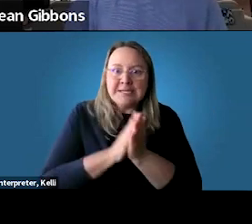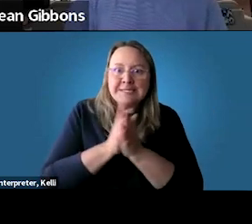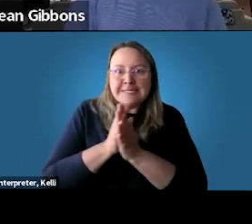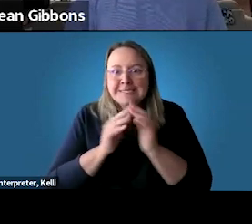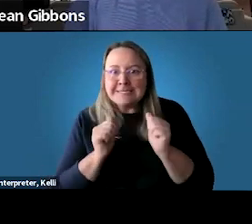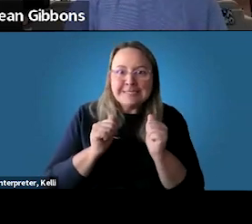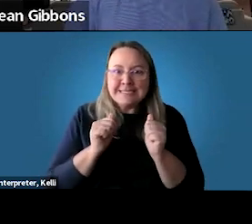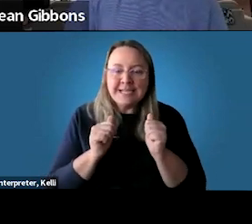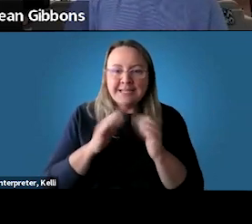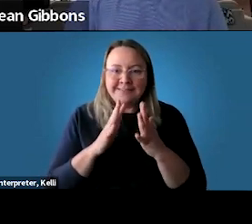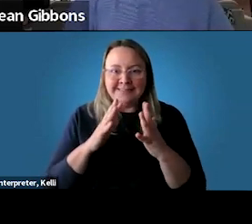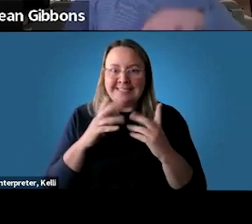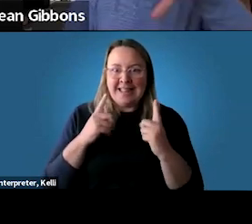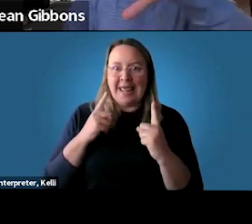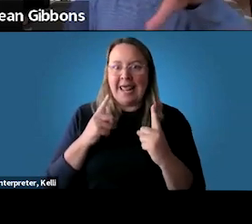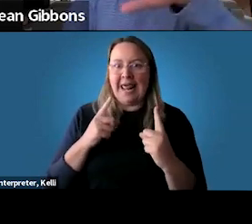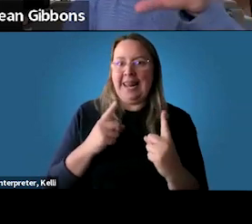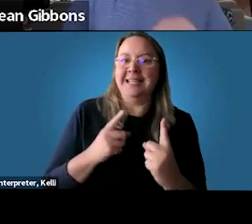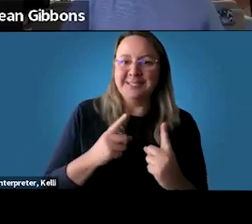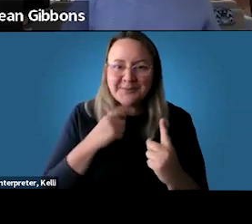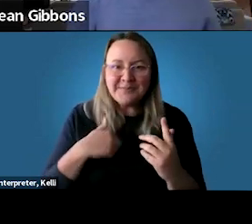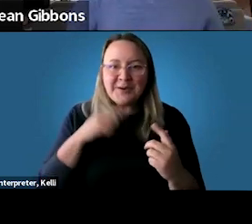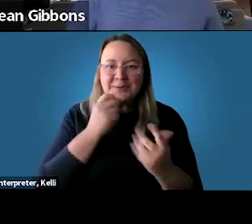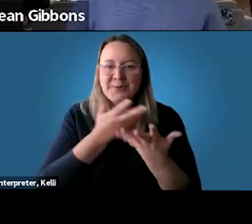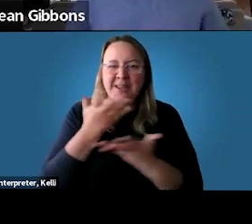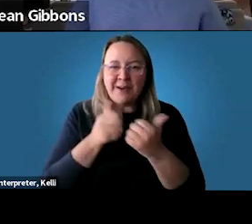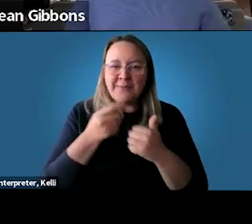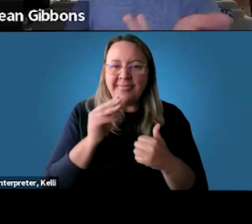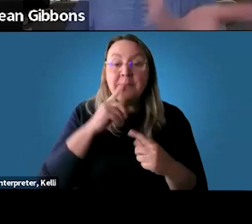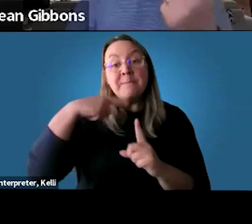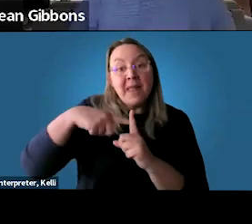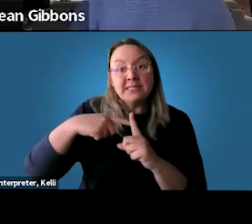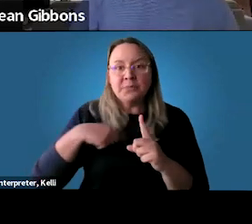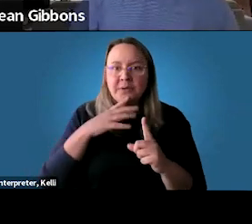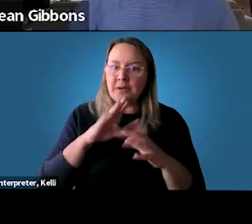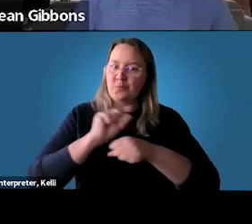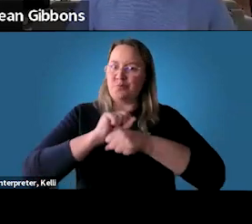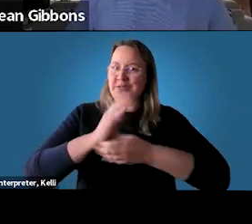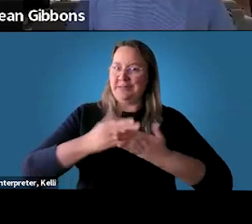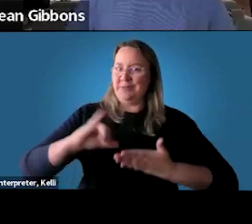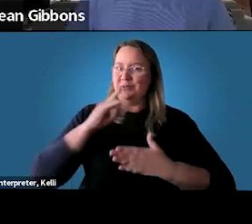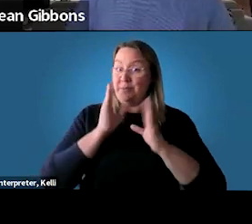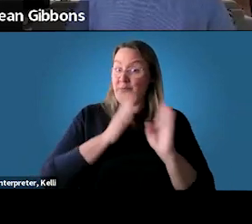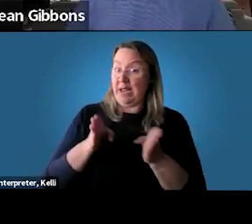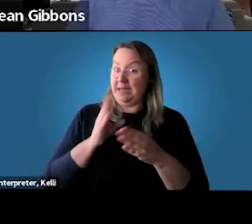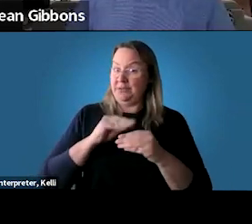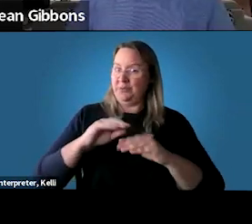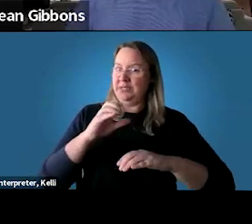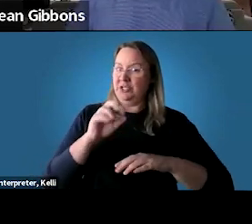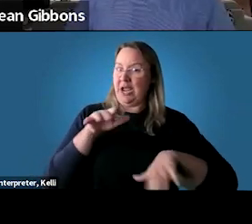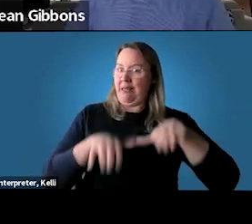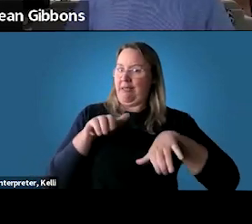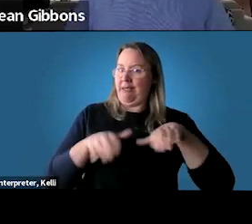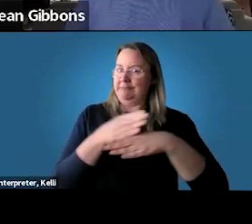set and gear going, so you're going to get a really lively, cool, interactive thing, and we're going to be putting you to work a little bit. So be prepared to be in the chat,